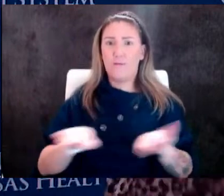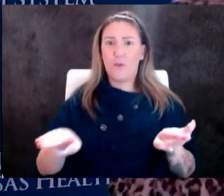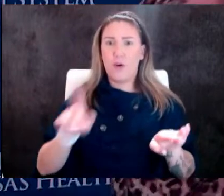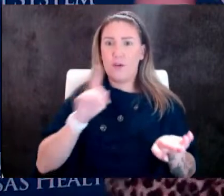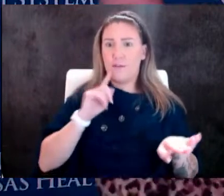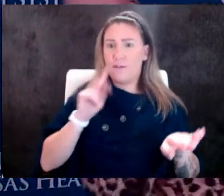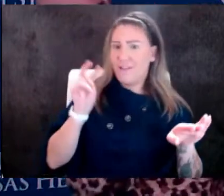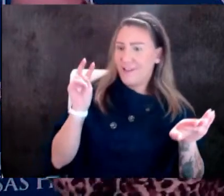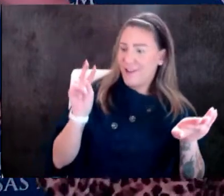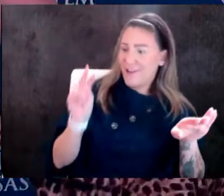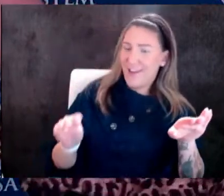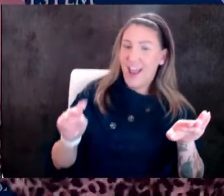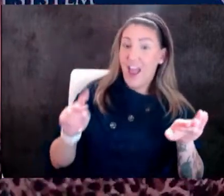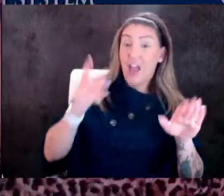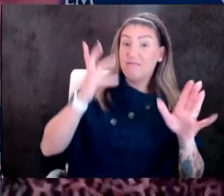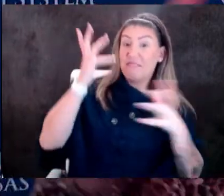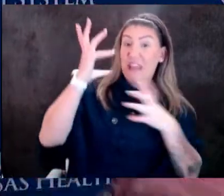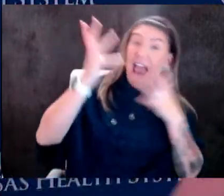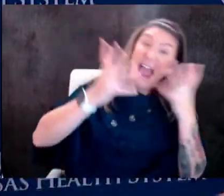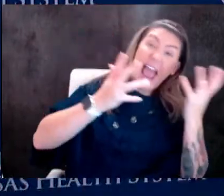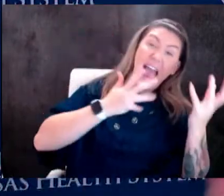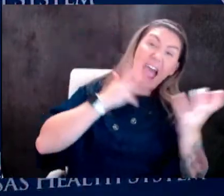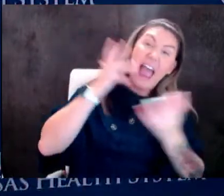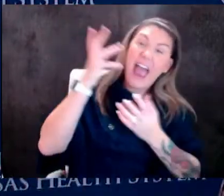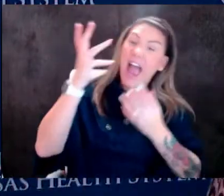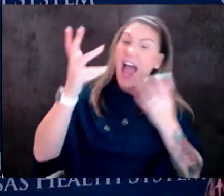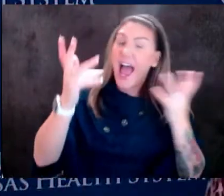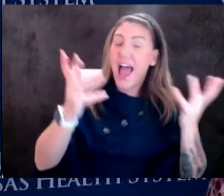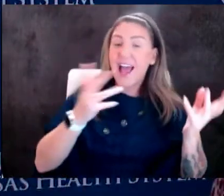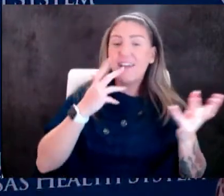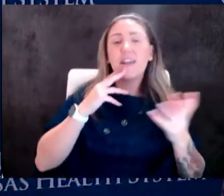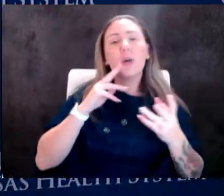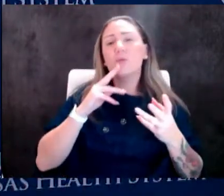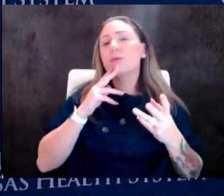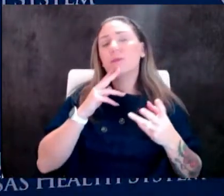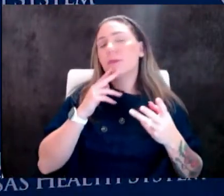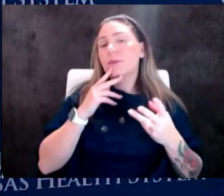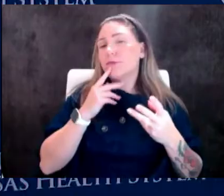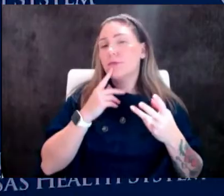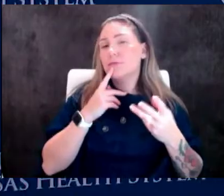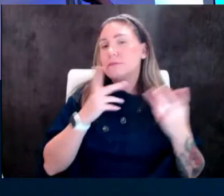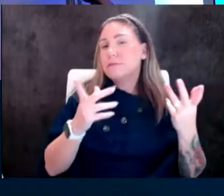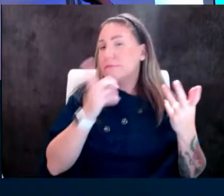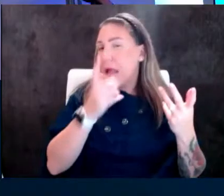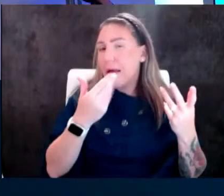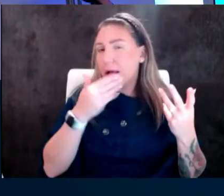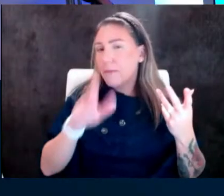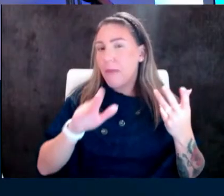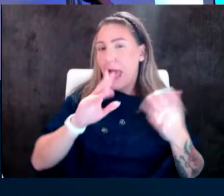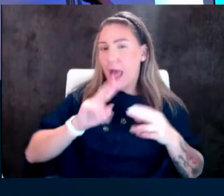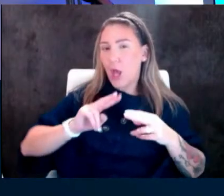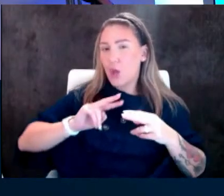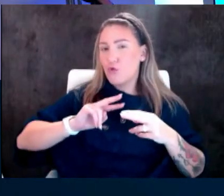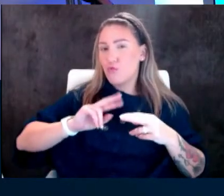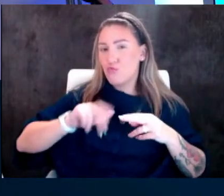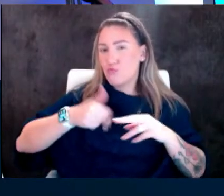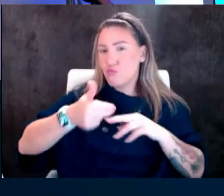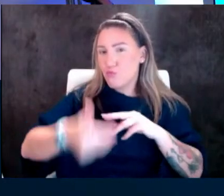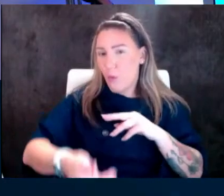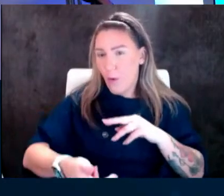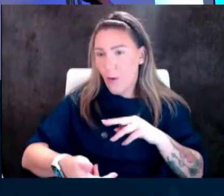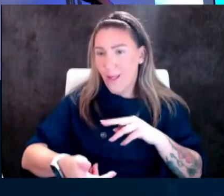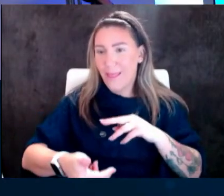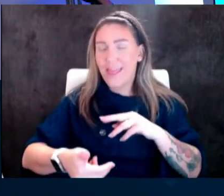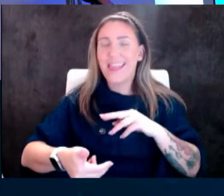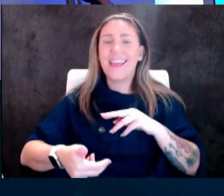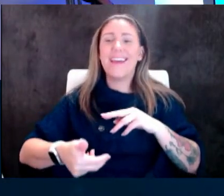I screamed bloody murder. It was just a nice little roll, but yes, we went to the... Out she went. Down she went, rolled